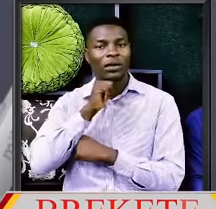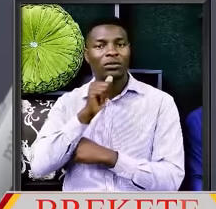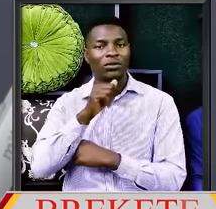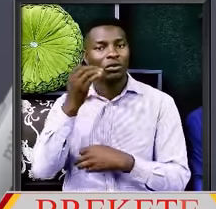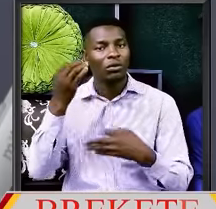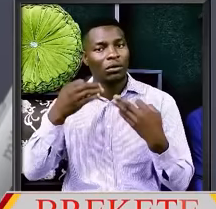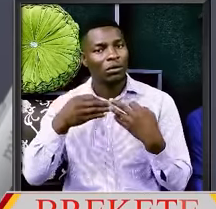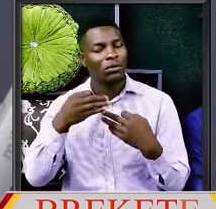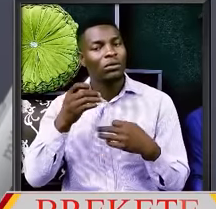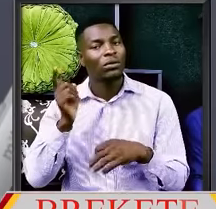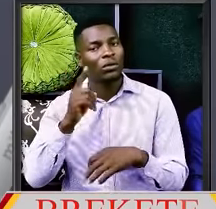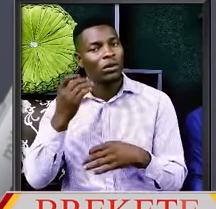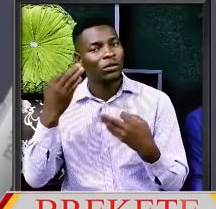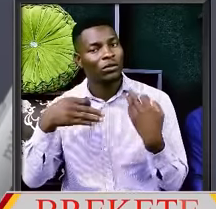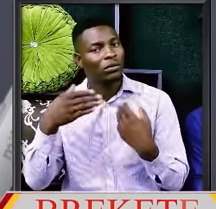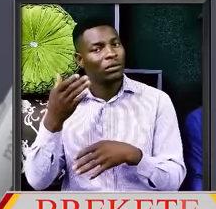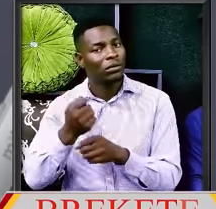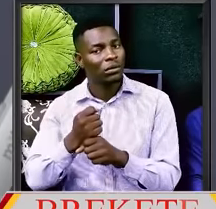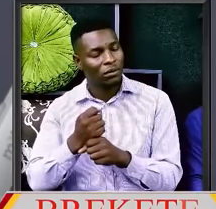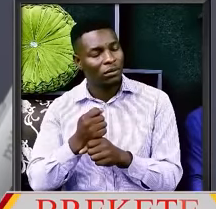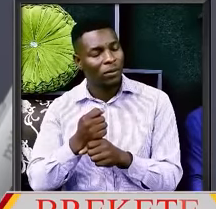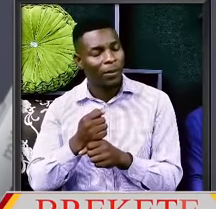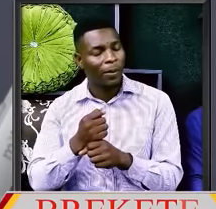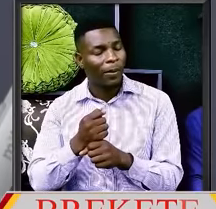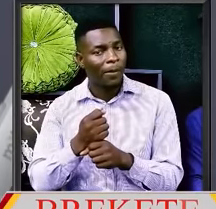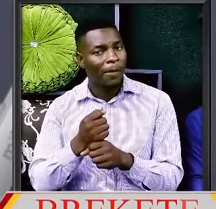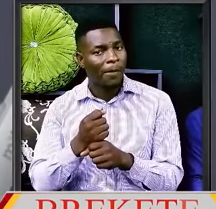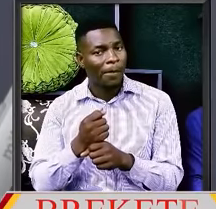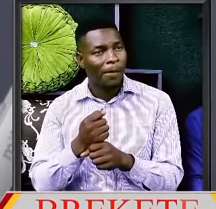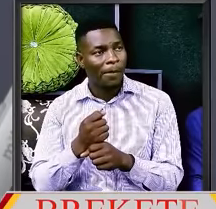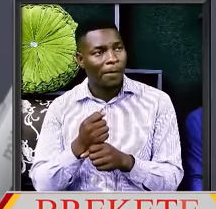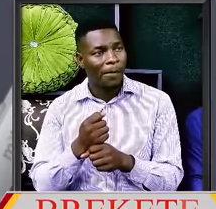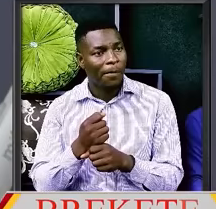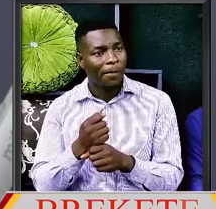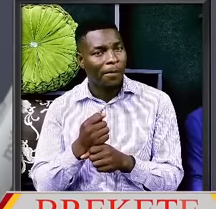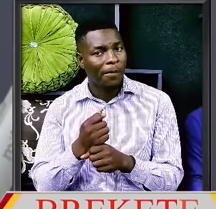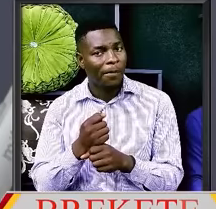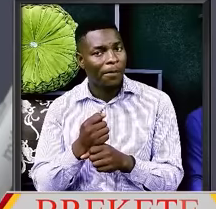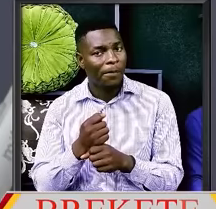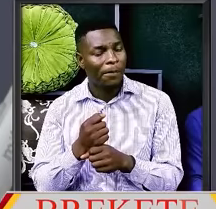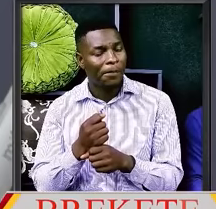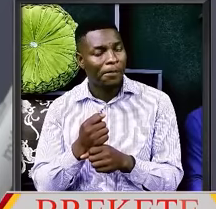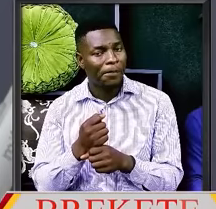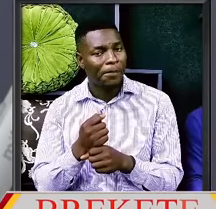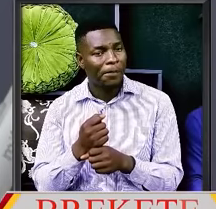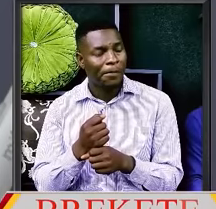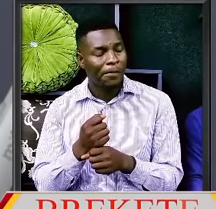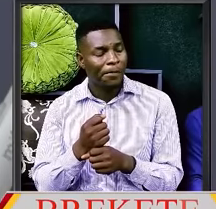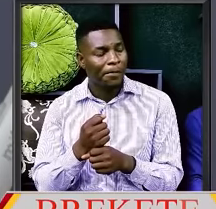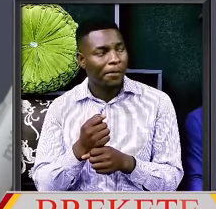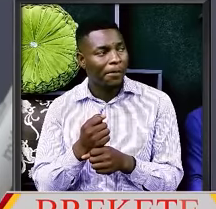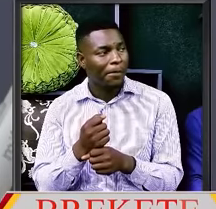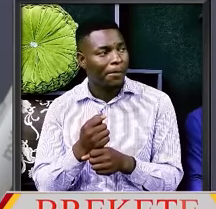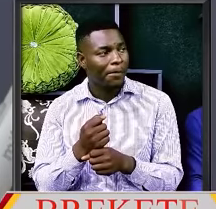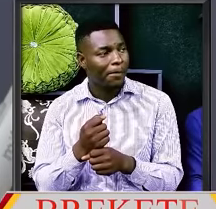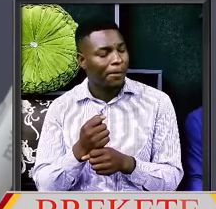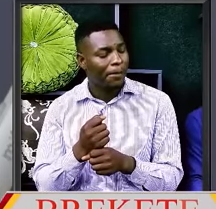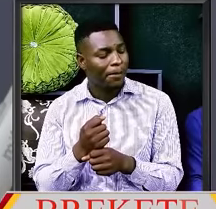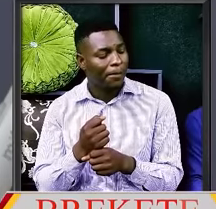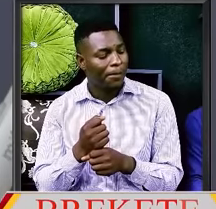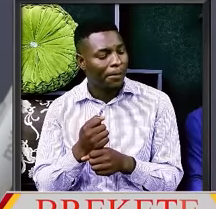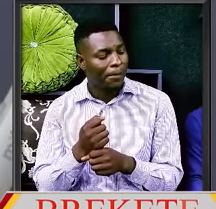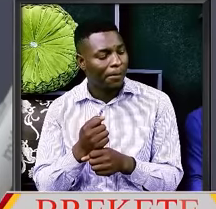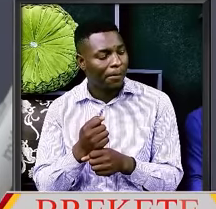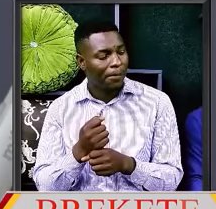the justice. Mama be going from one brother to another. Be instigating hatred towards our first wife, his first